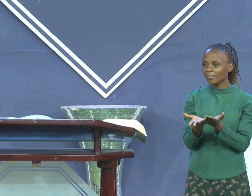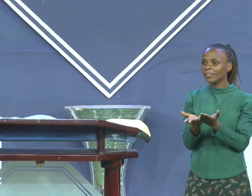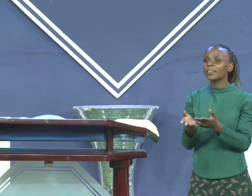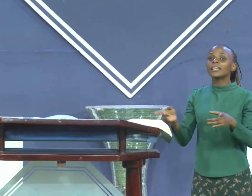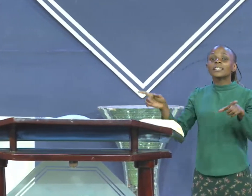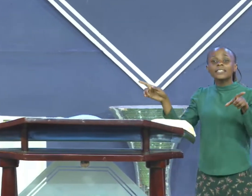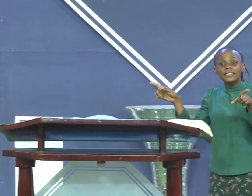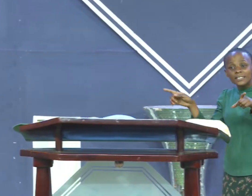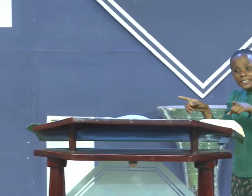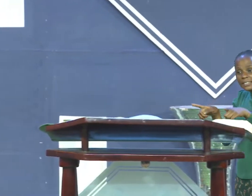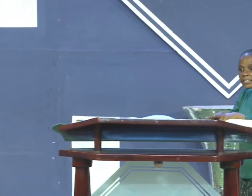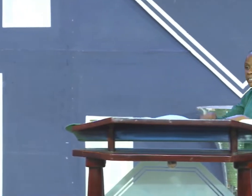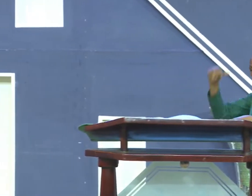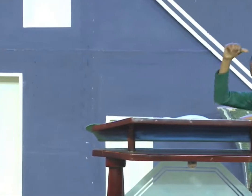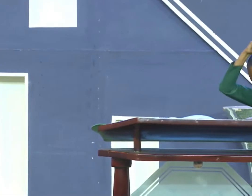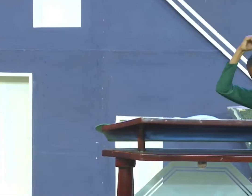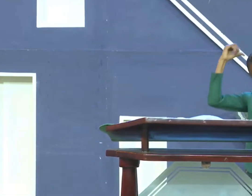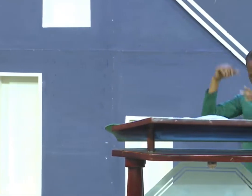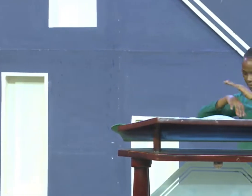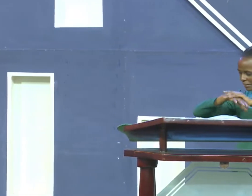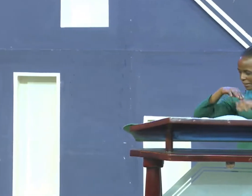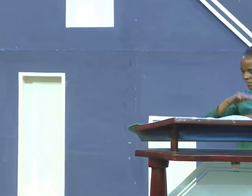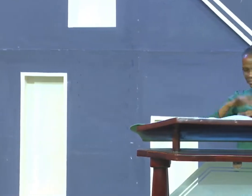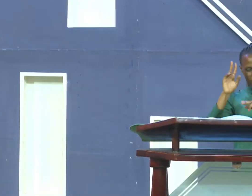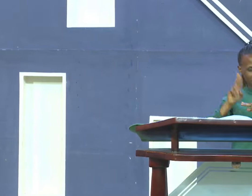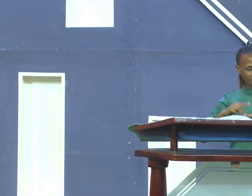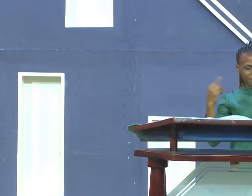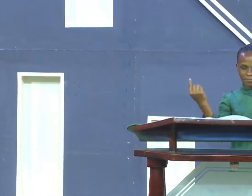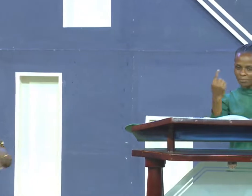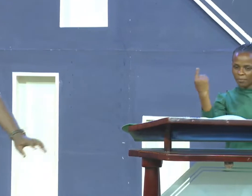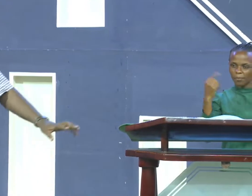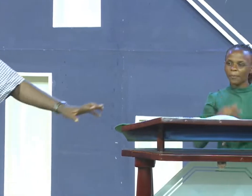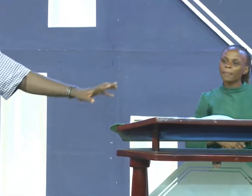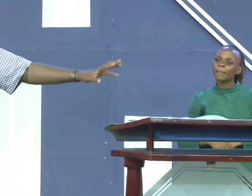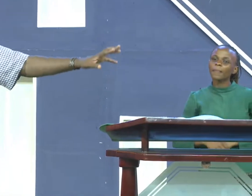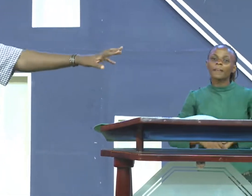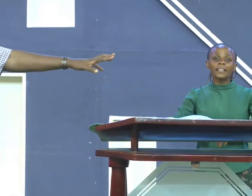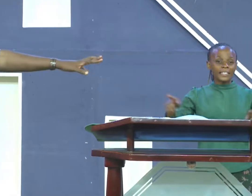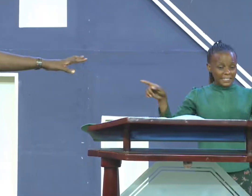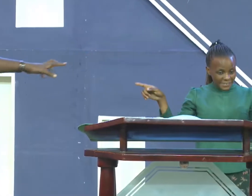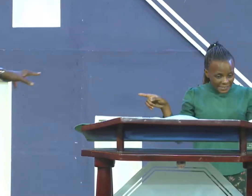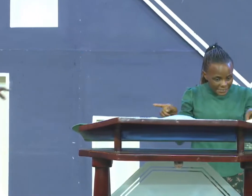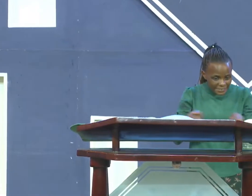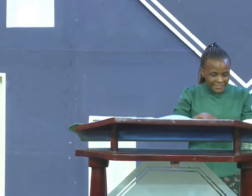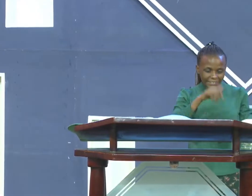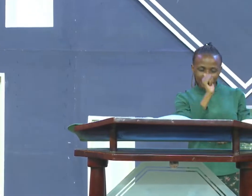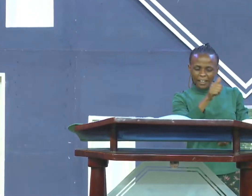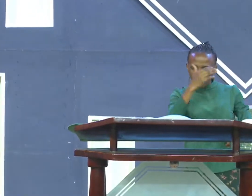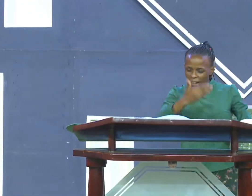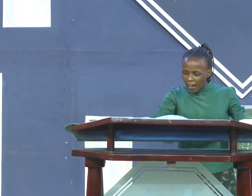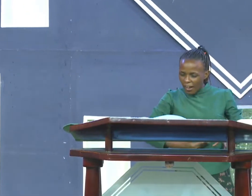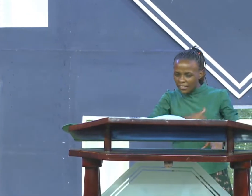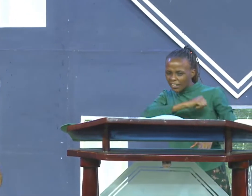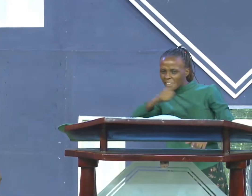n'Elisa teyabeereranga awo. Even Elisha would not just sit there. Naye yalina eggye eddala eryali limukuuma.